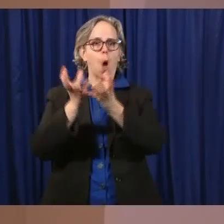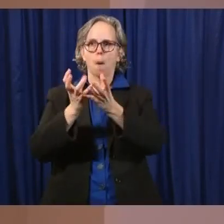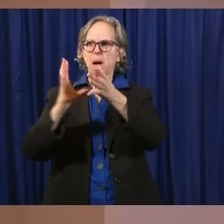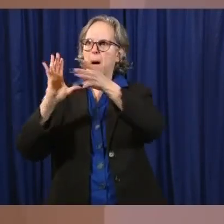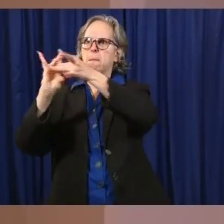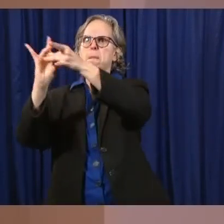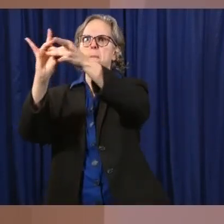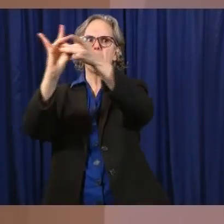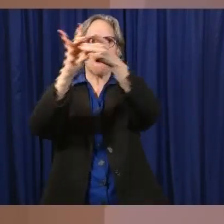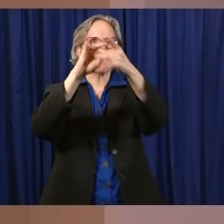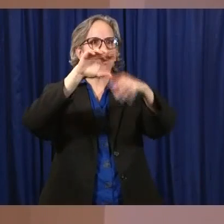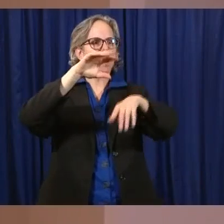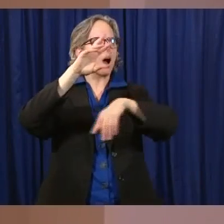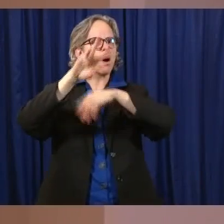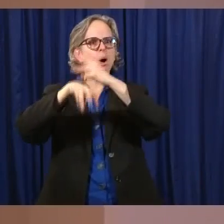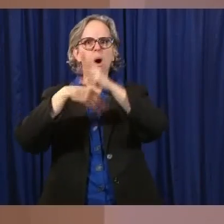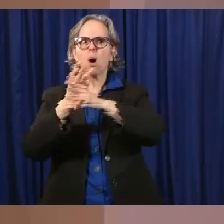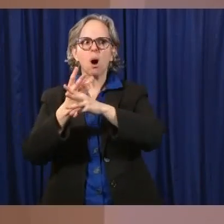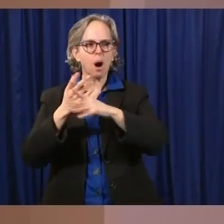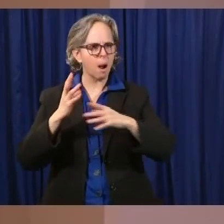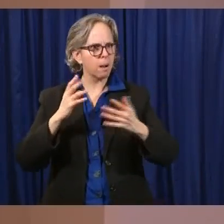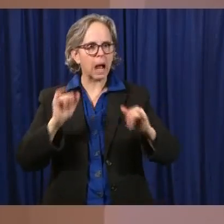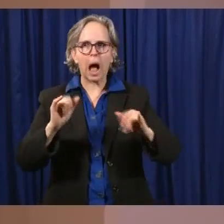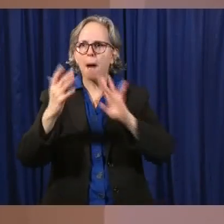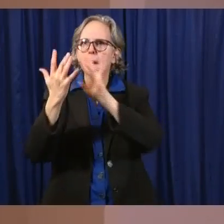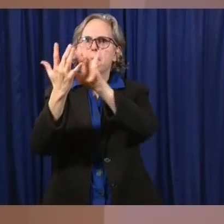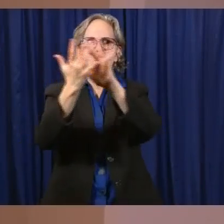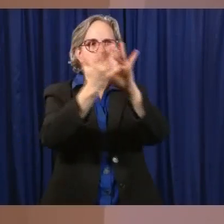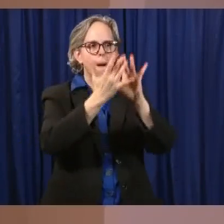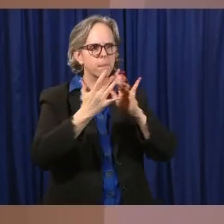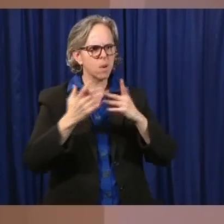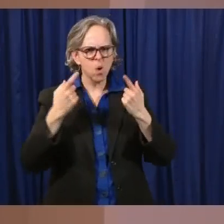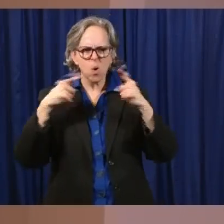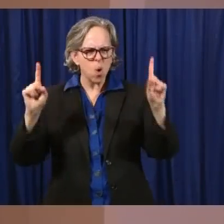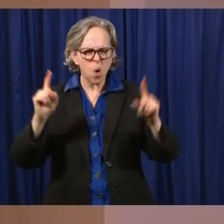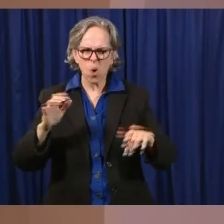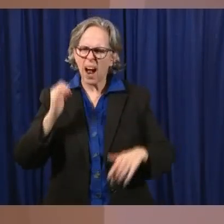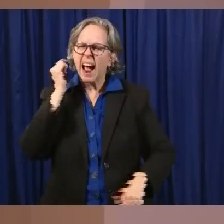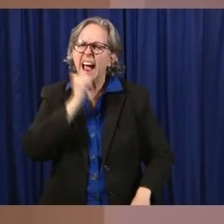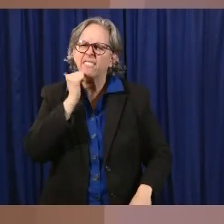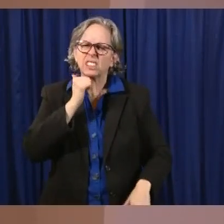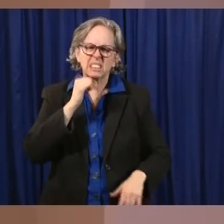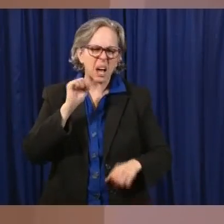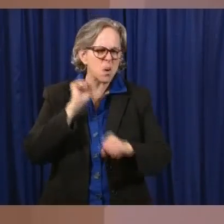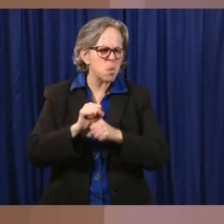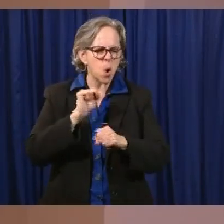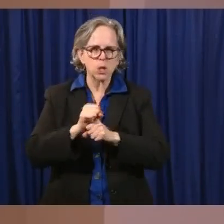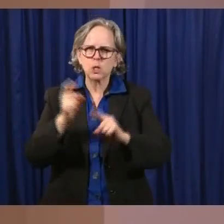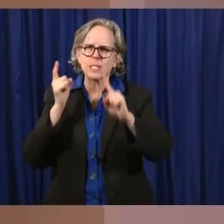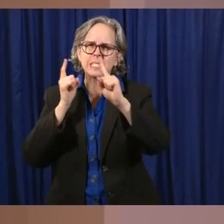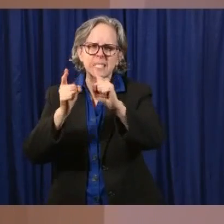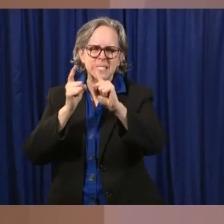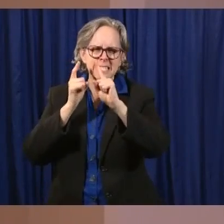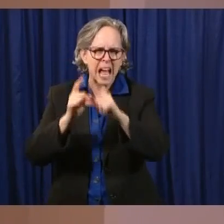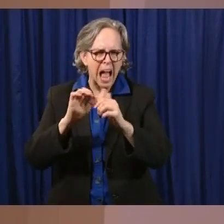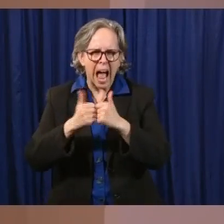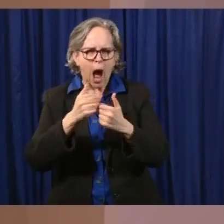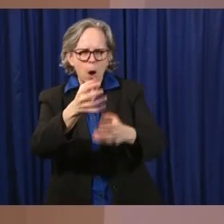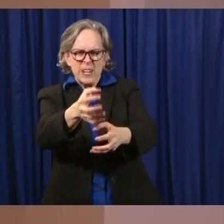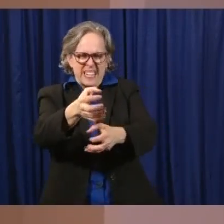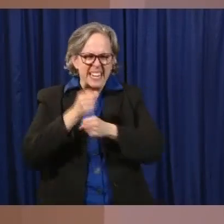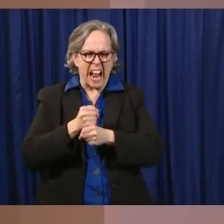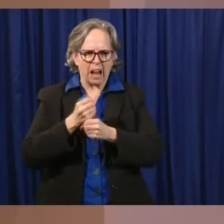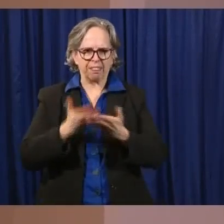things, and they are working every day to help source and strategize on how businesses can be prepared. Can